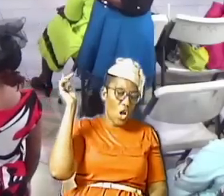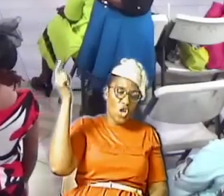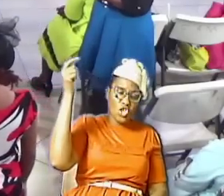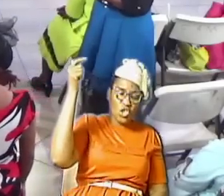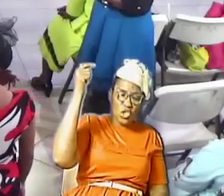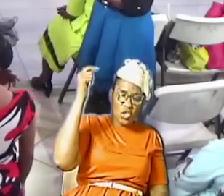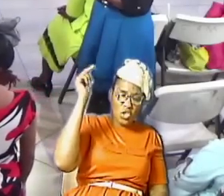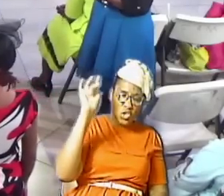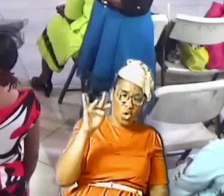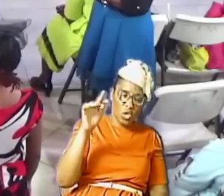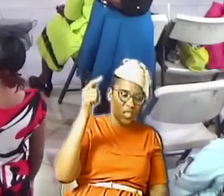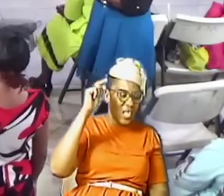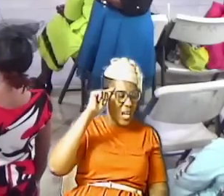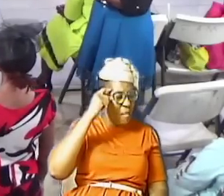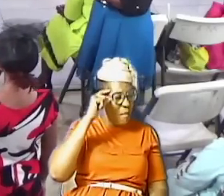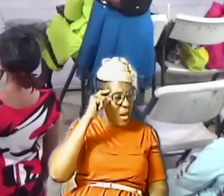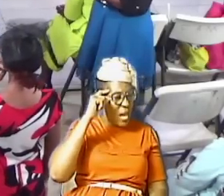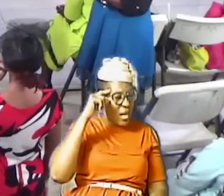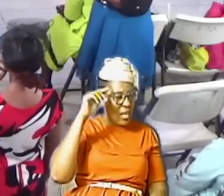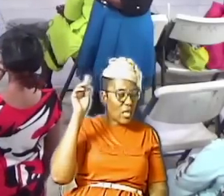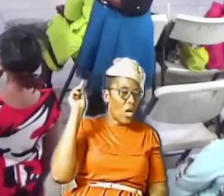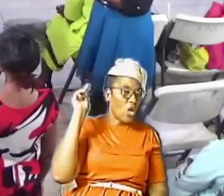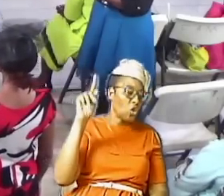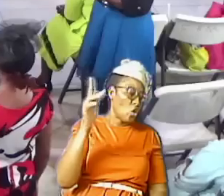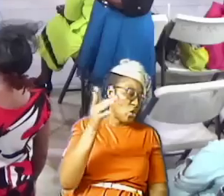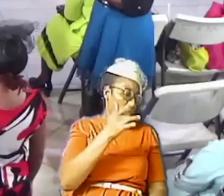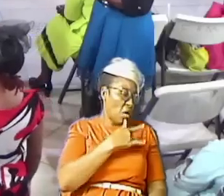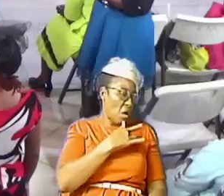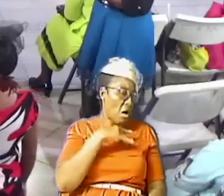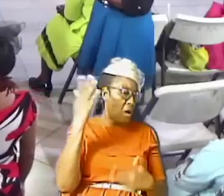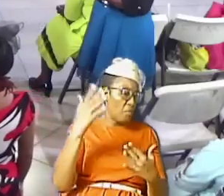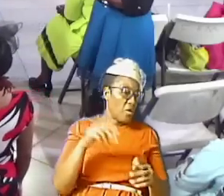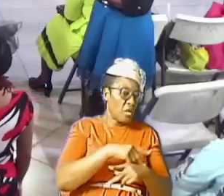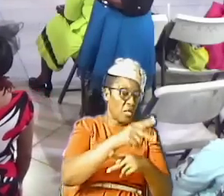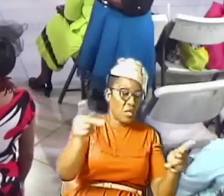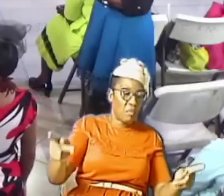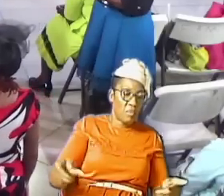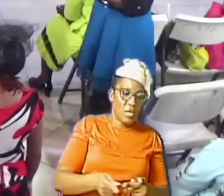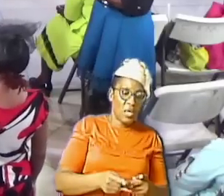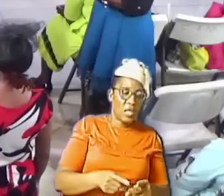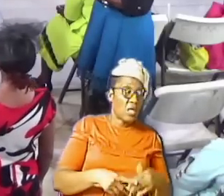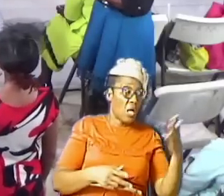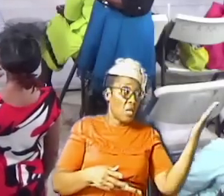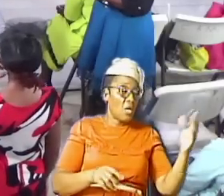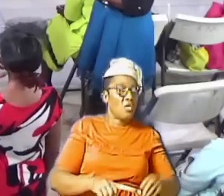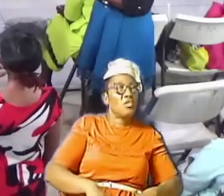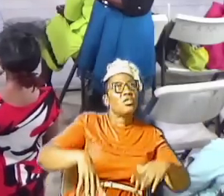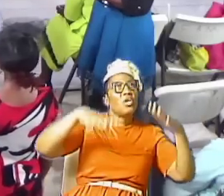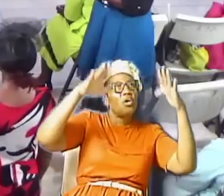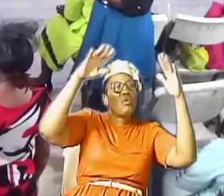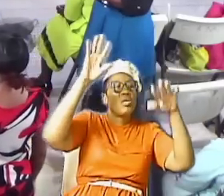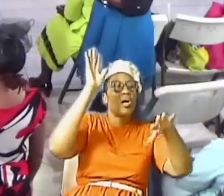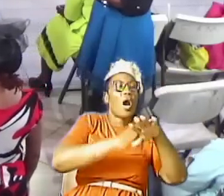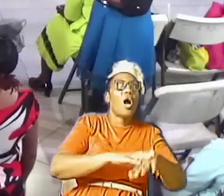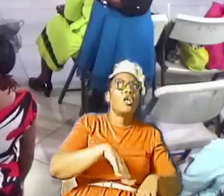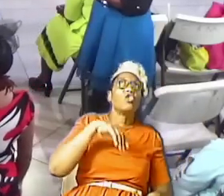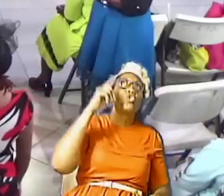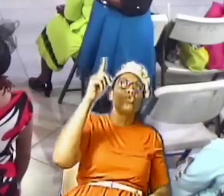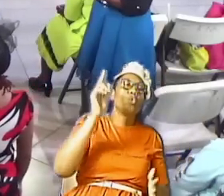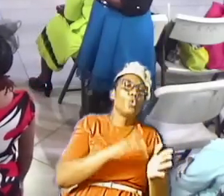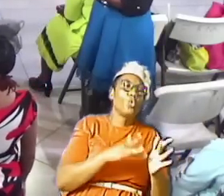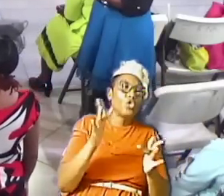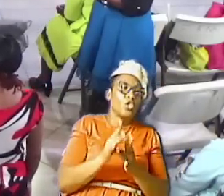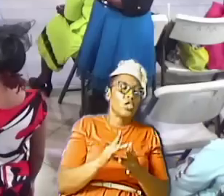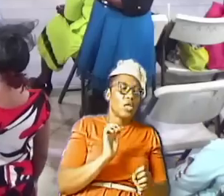their minds, touch their hearts, bring them to that place, O God, that they too shall surrender to you and allow this child